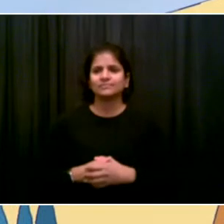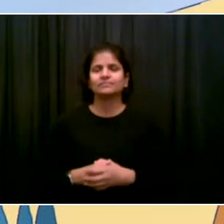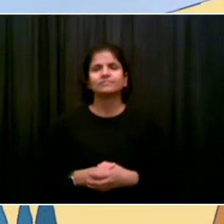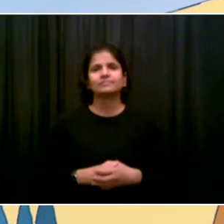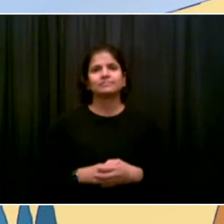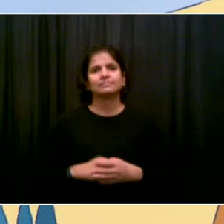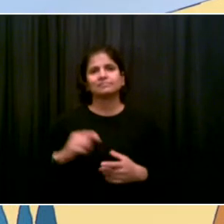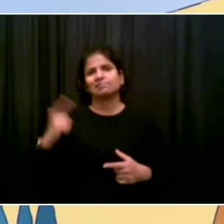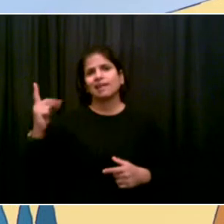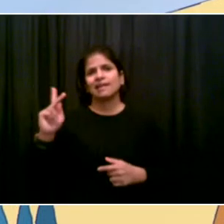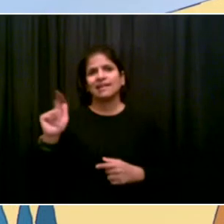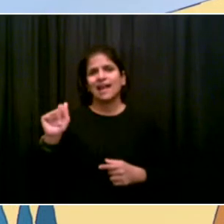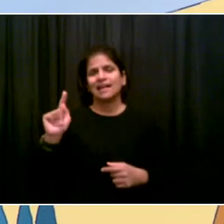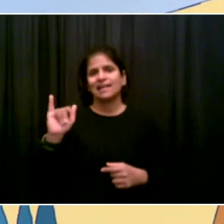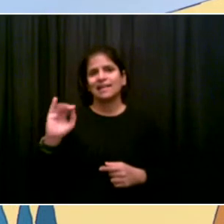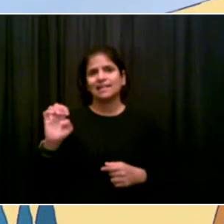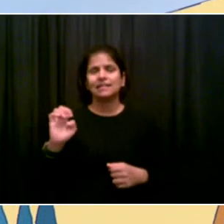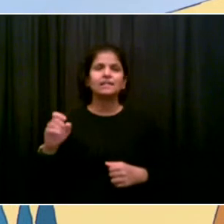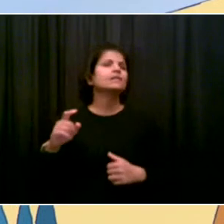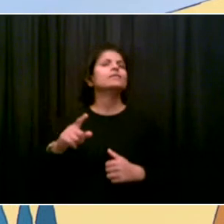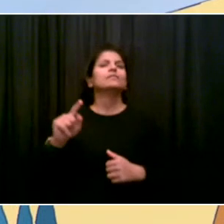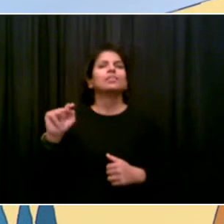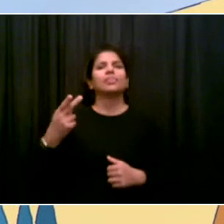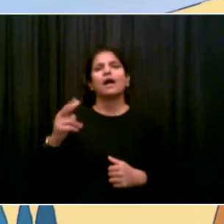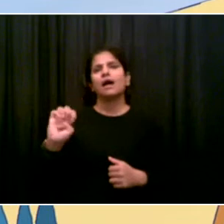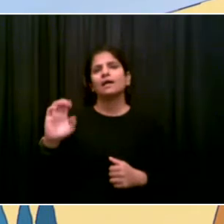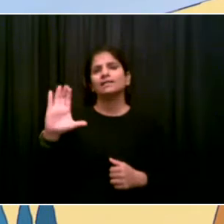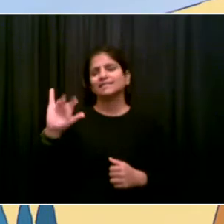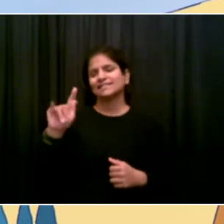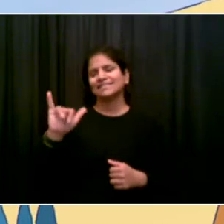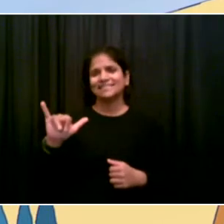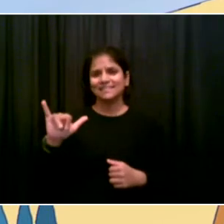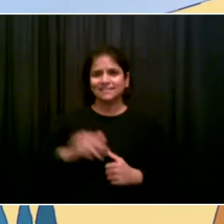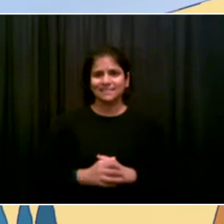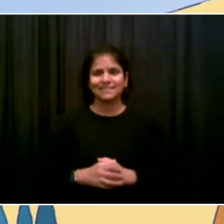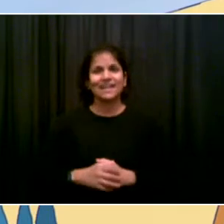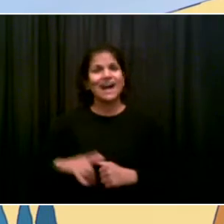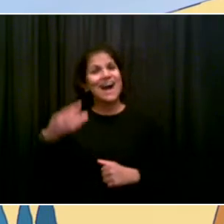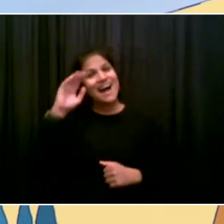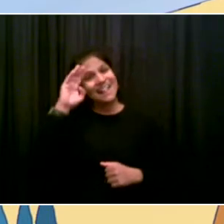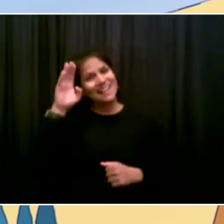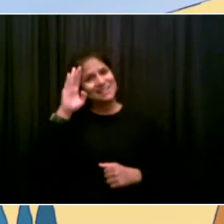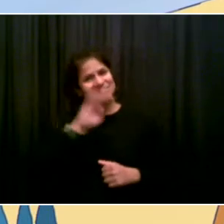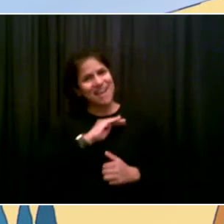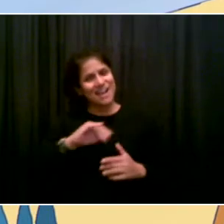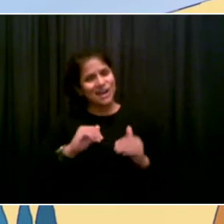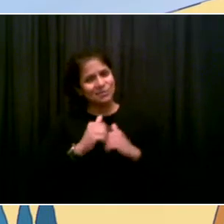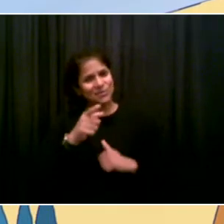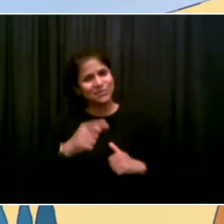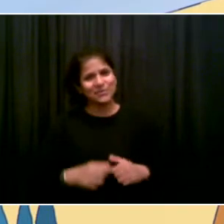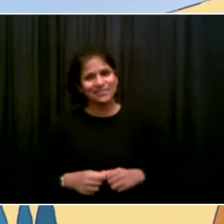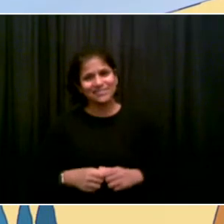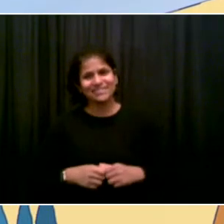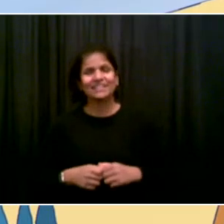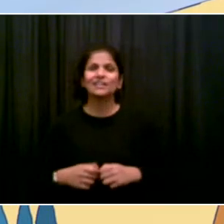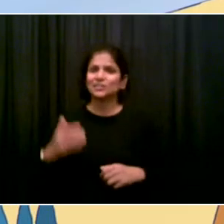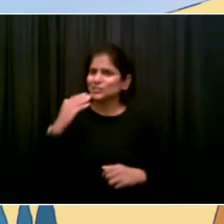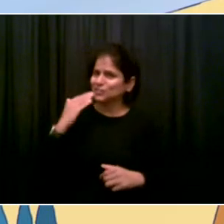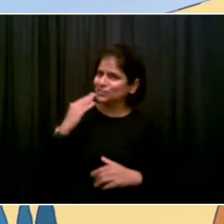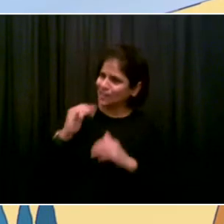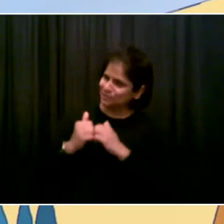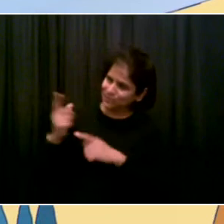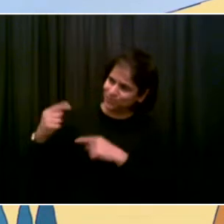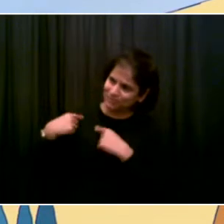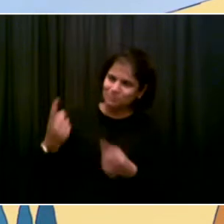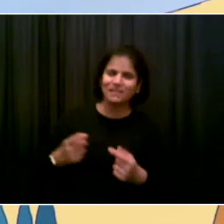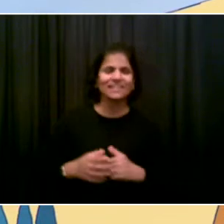city. Oh, hey, good morning, Mayor de Blasio. How are you? Good, Katie. How you been? I'm good. So I